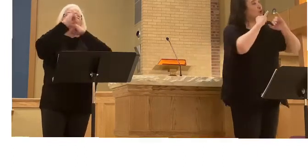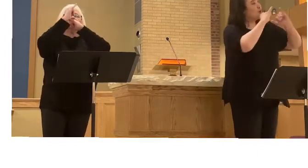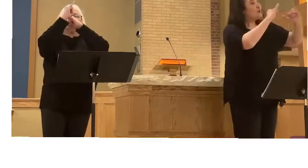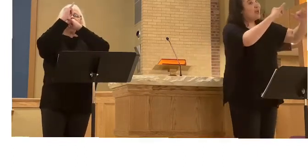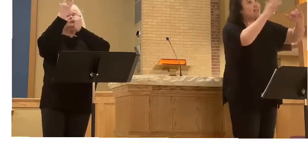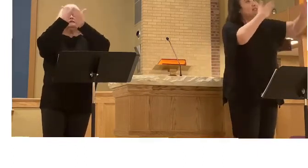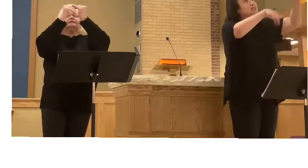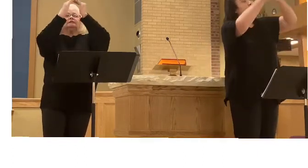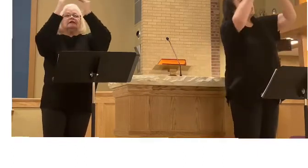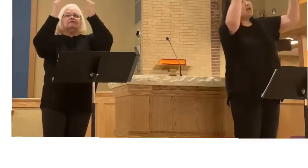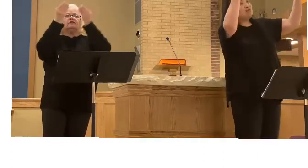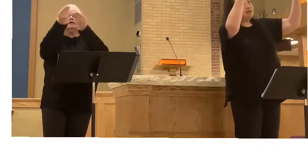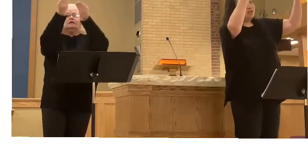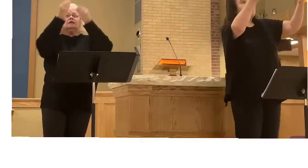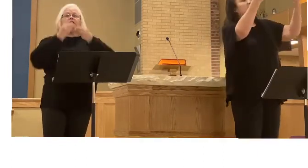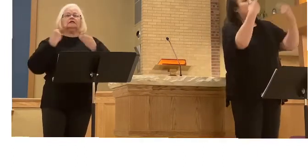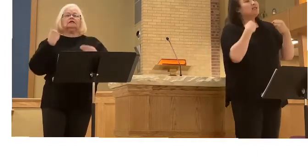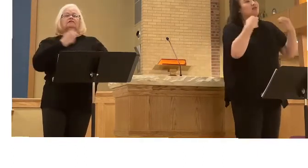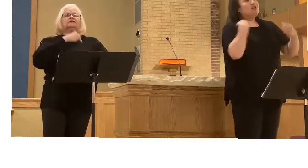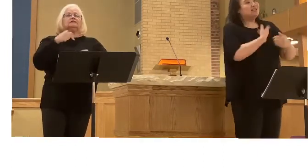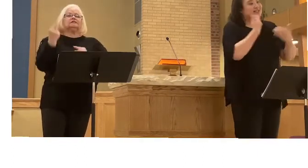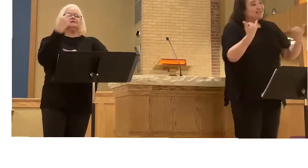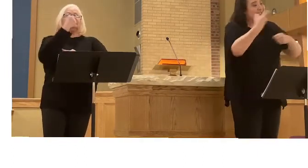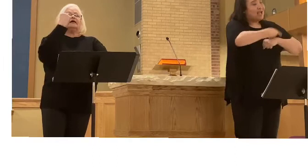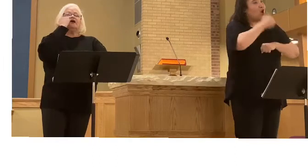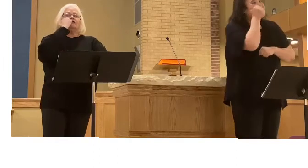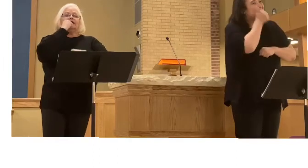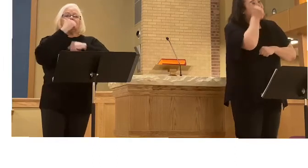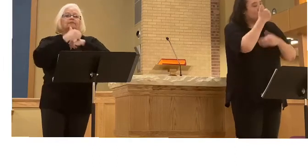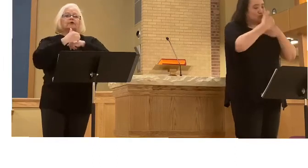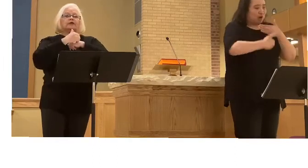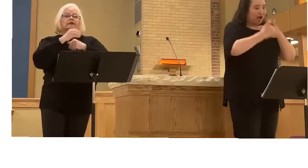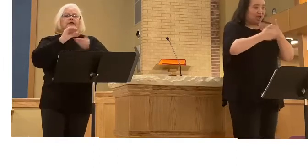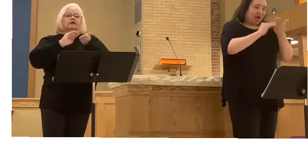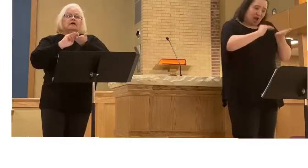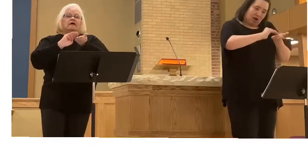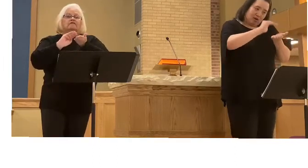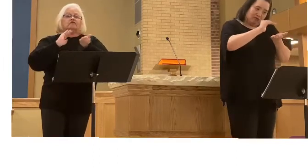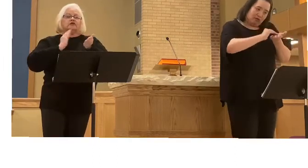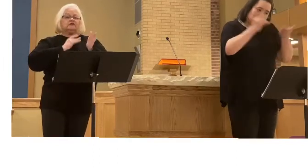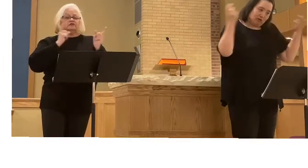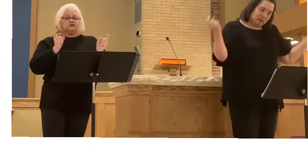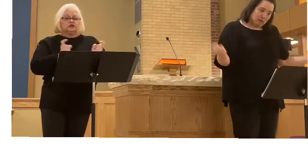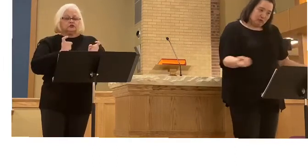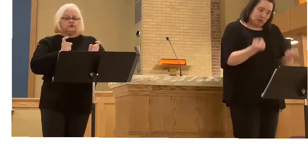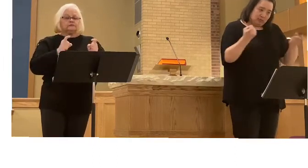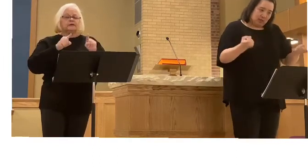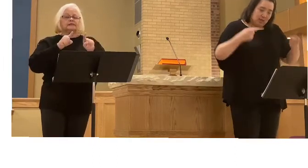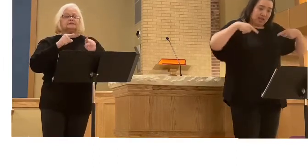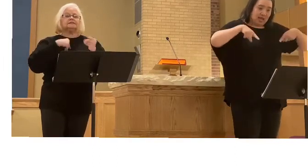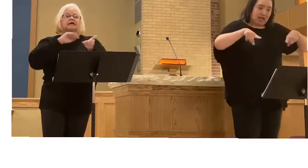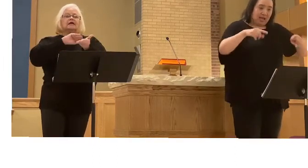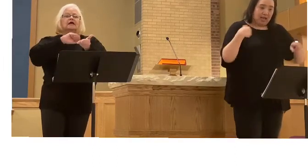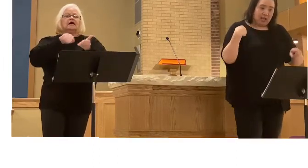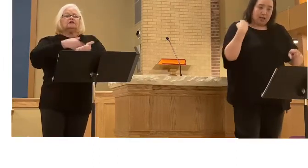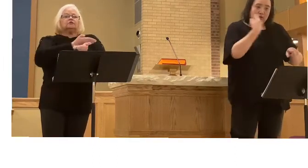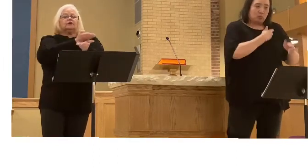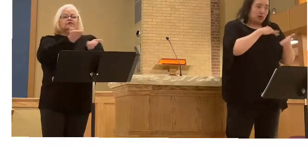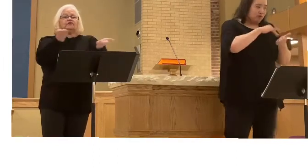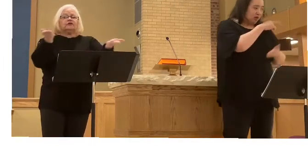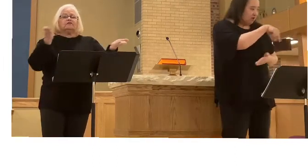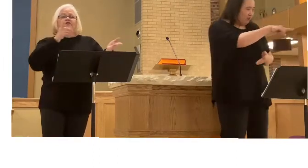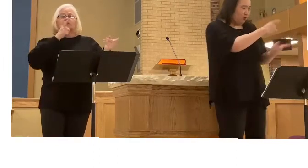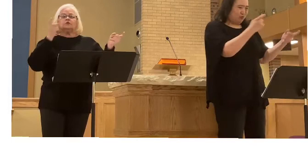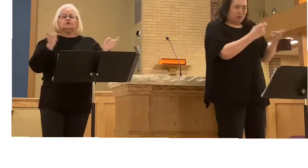on earth as it is in heaven. Give us this day our daily bread, and forgive us our trespasses, as